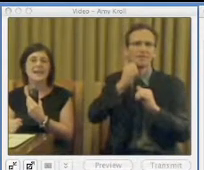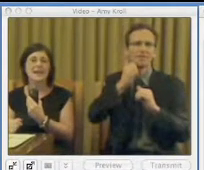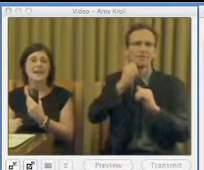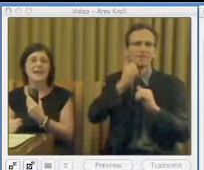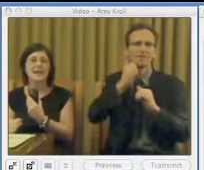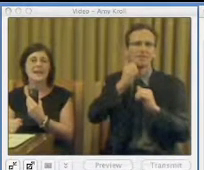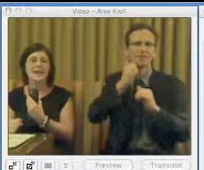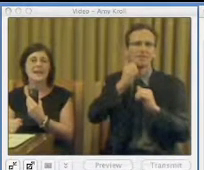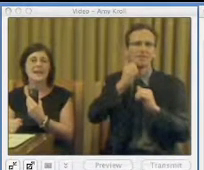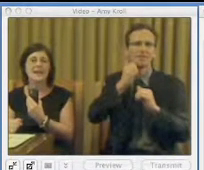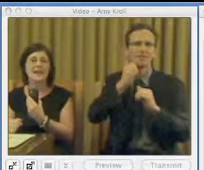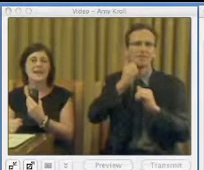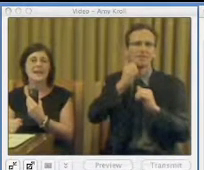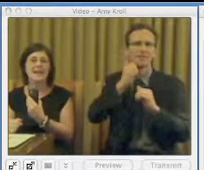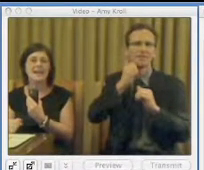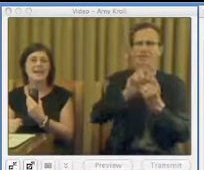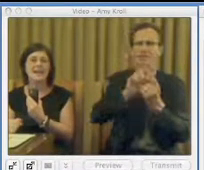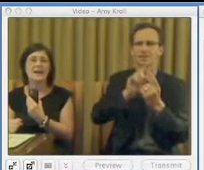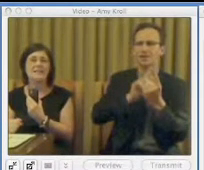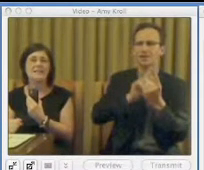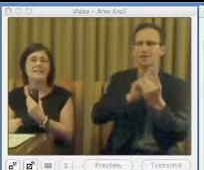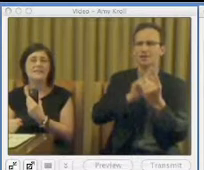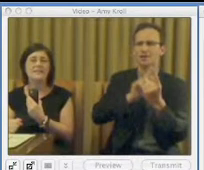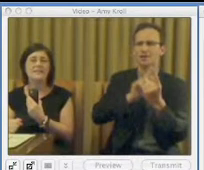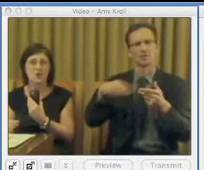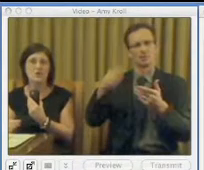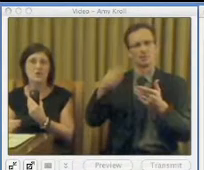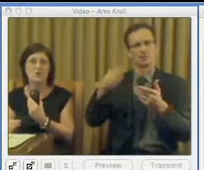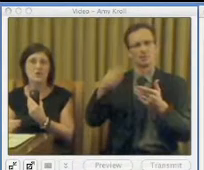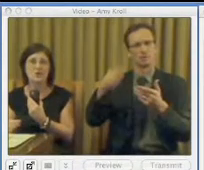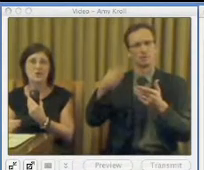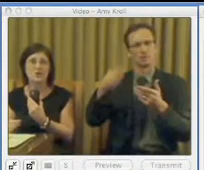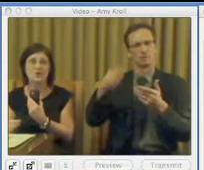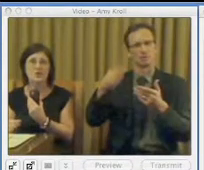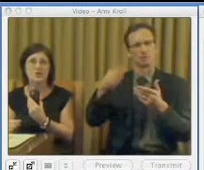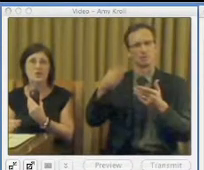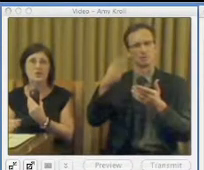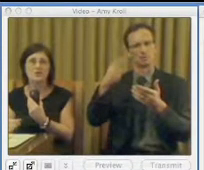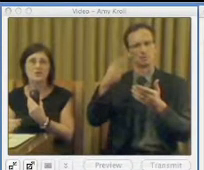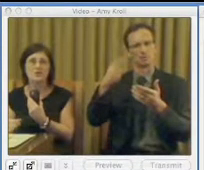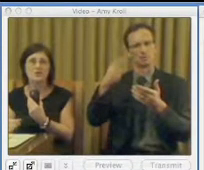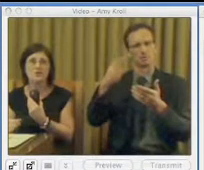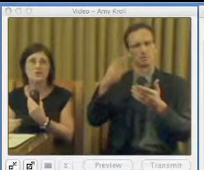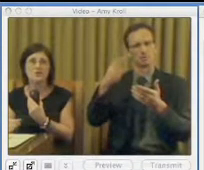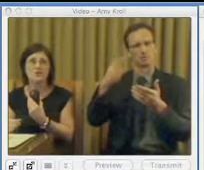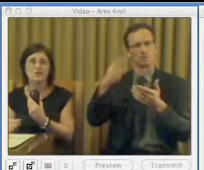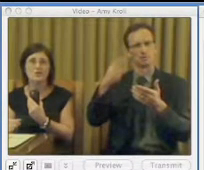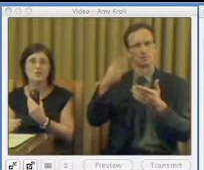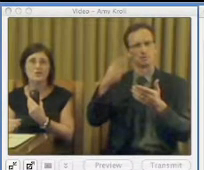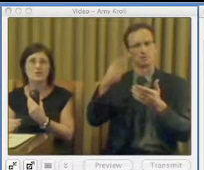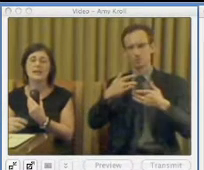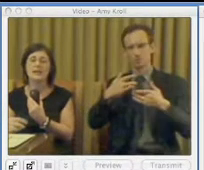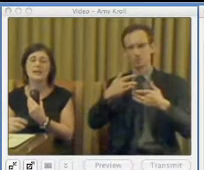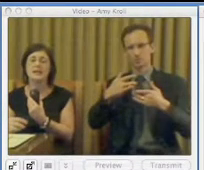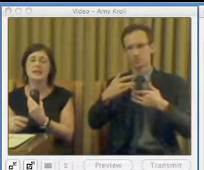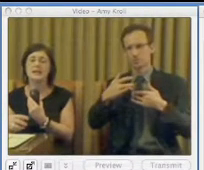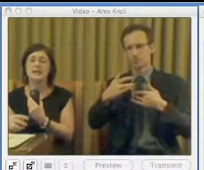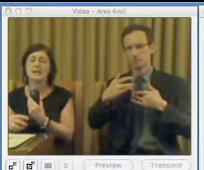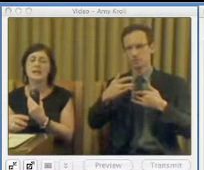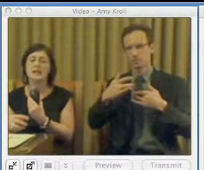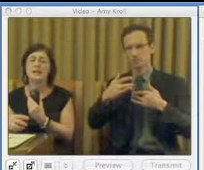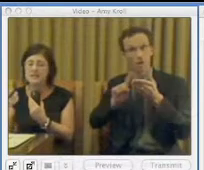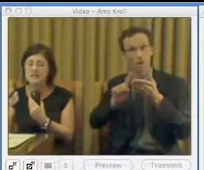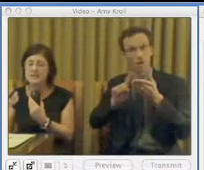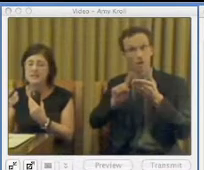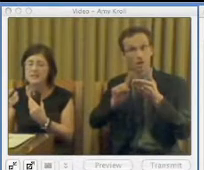coalface, and they're identifying these key issues, these concerns, these questions, and they're either going ahead and doing the research or they're